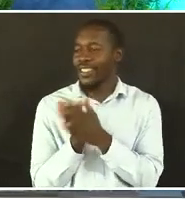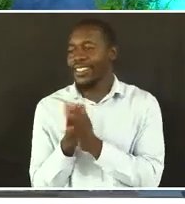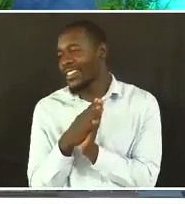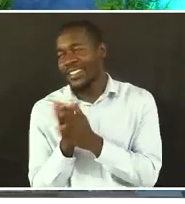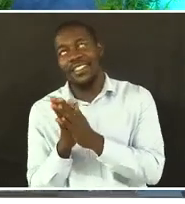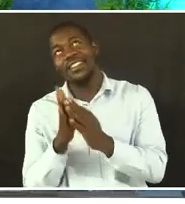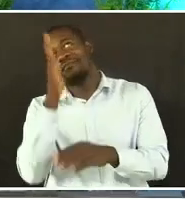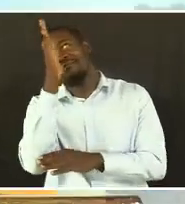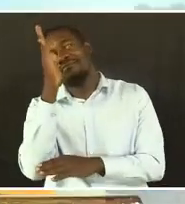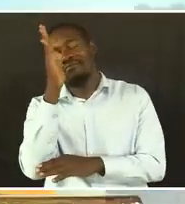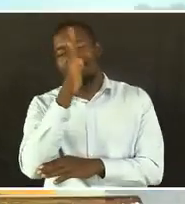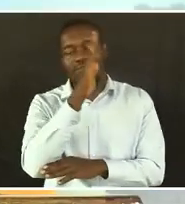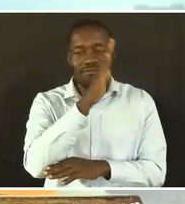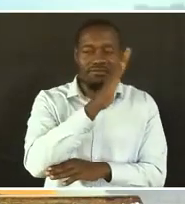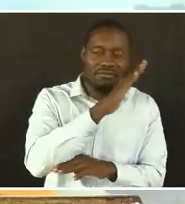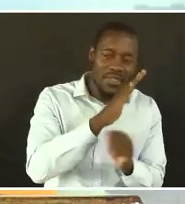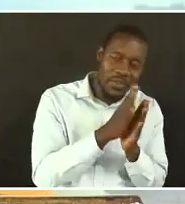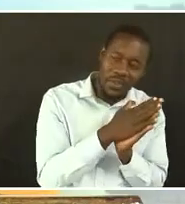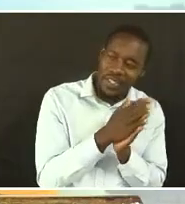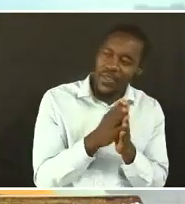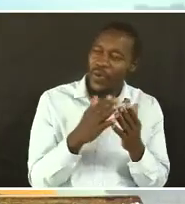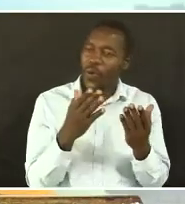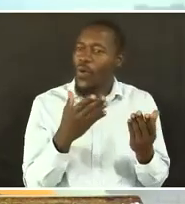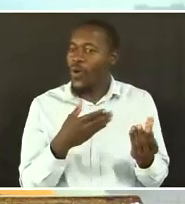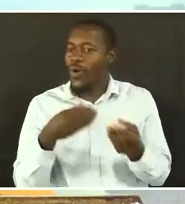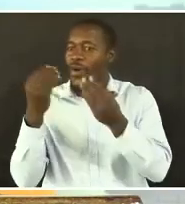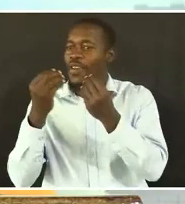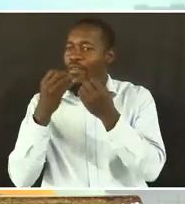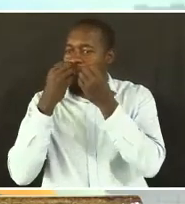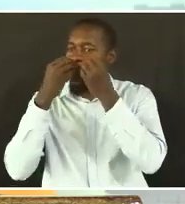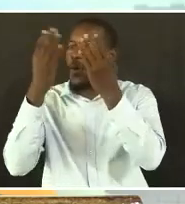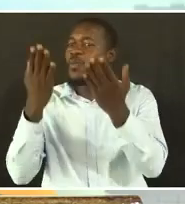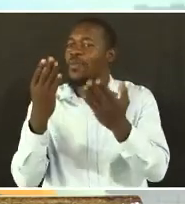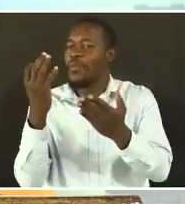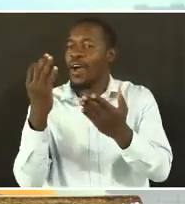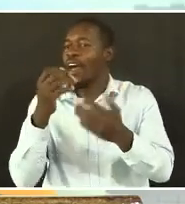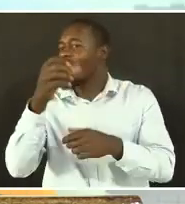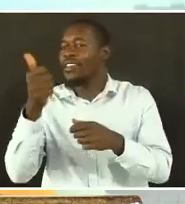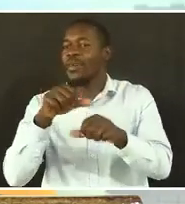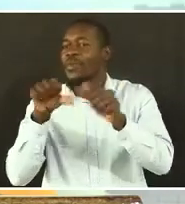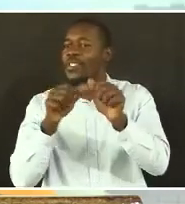nothing, go and tell somebody about Jesus. Let's go.